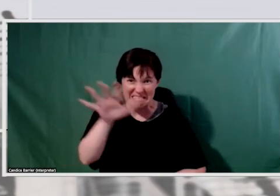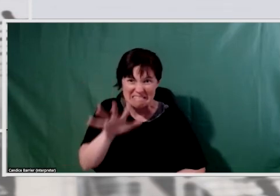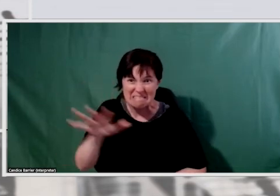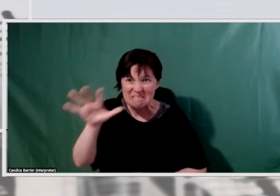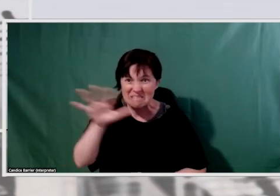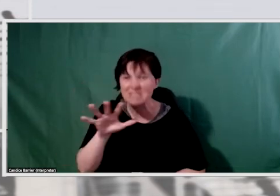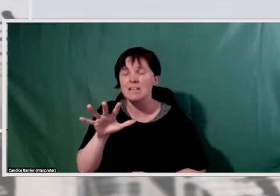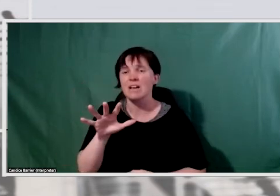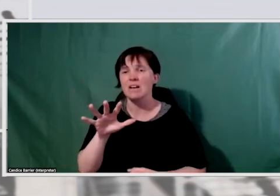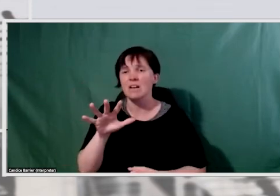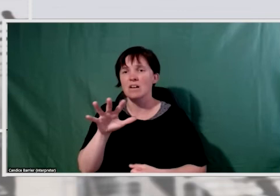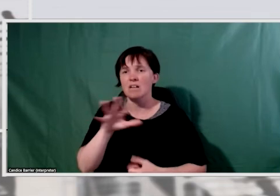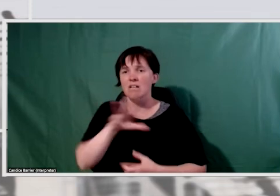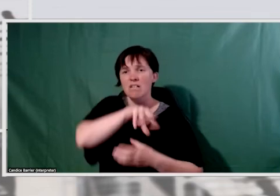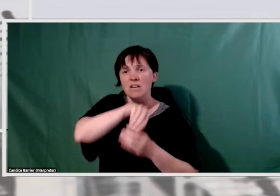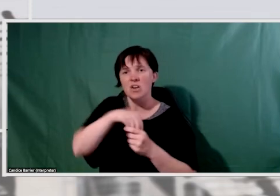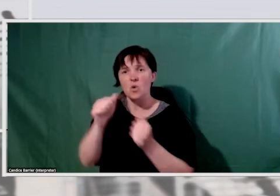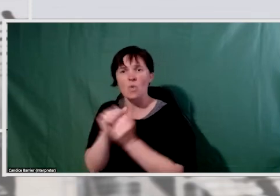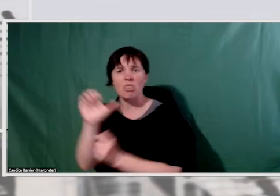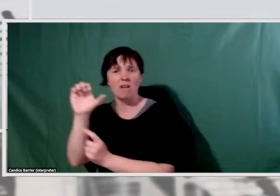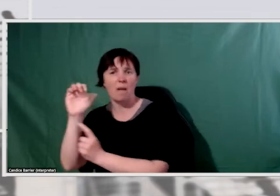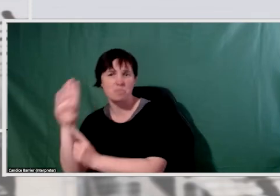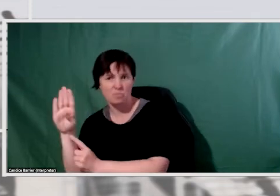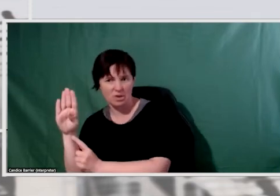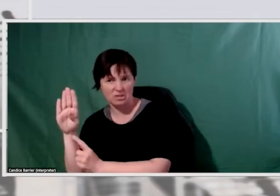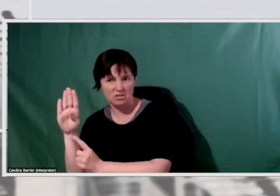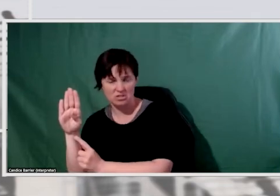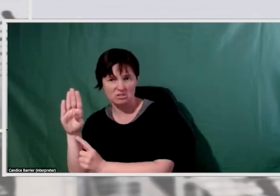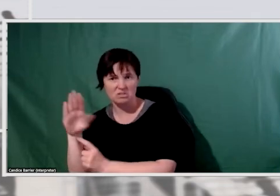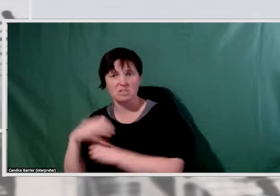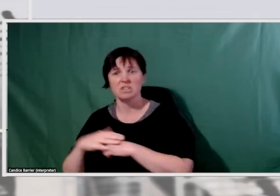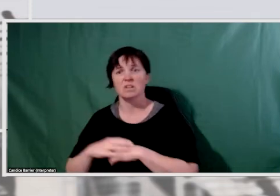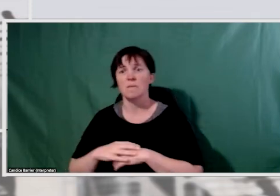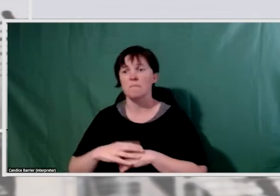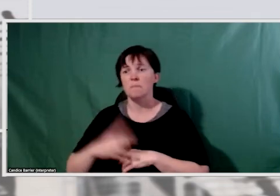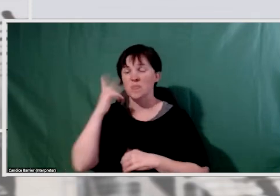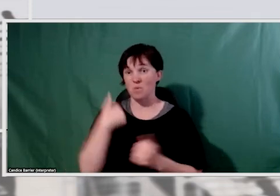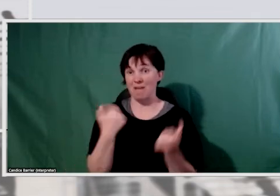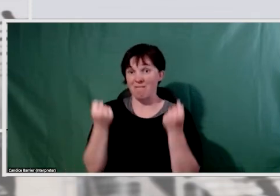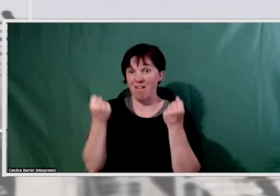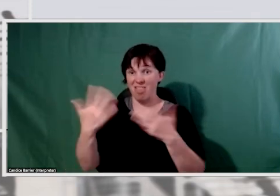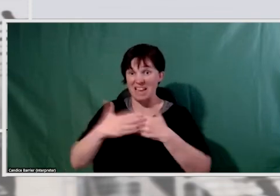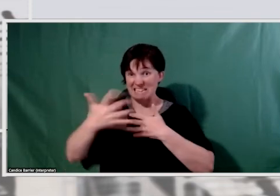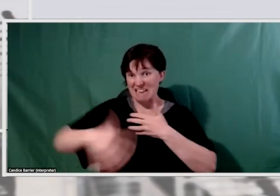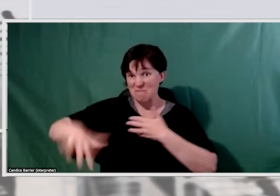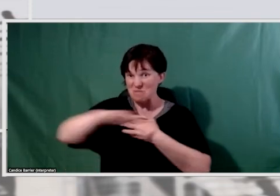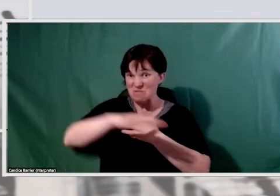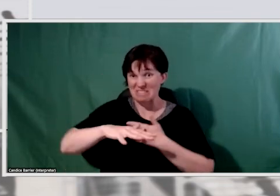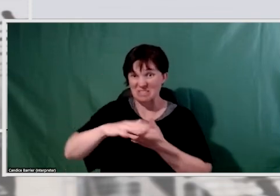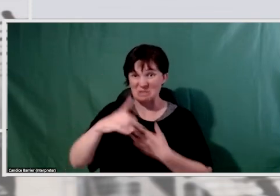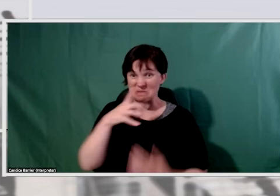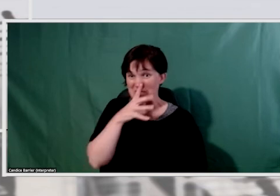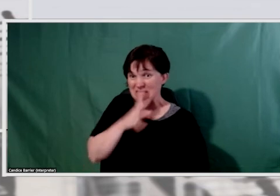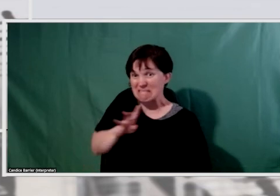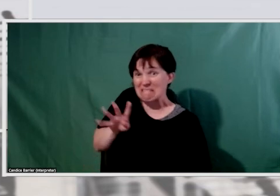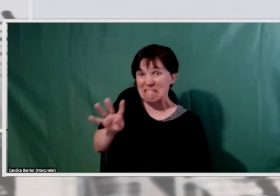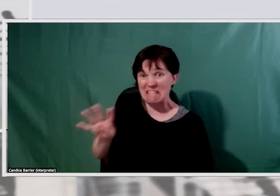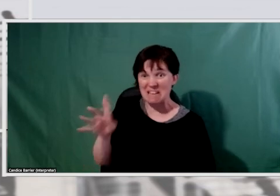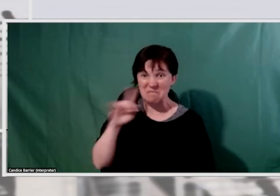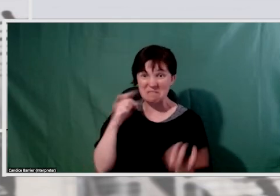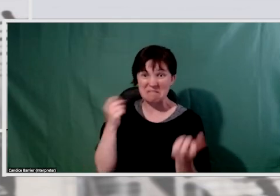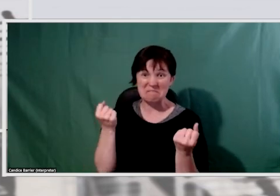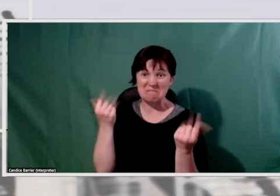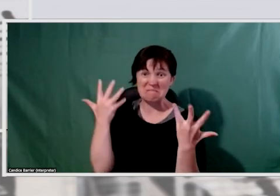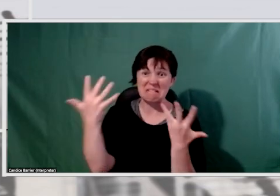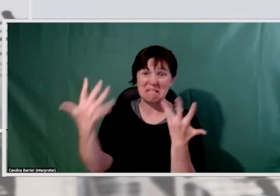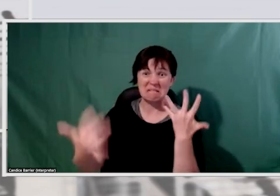into the capital budget? Seeing is that we have a lot of neighborhoods who have been neglected for several years and years